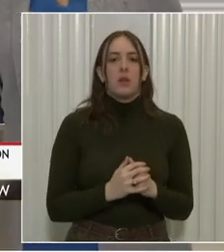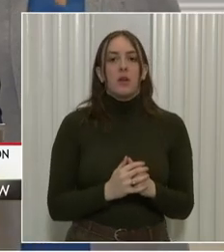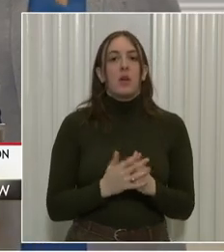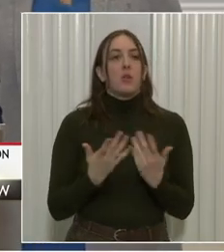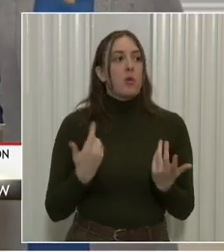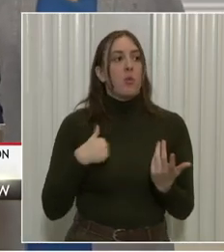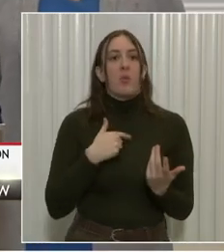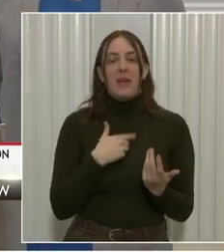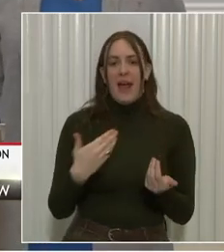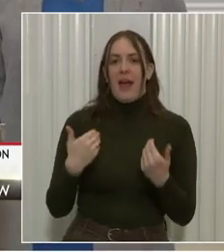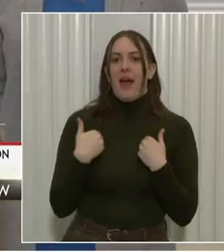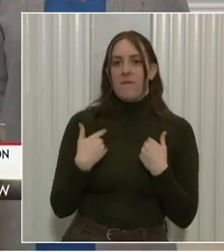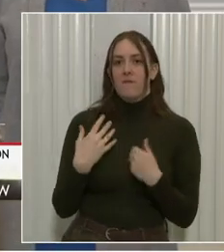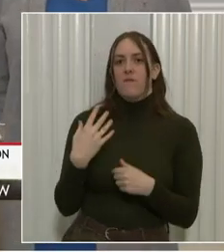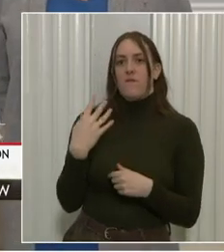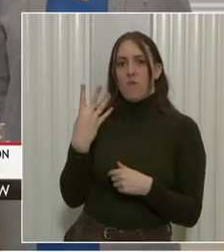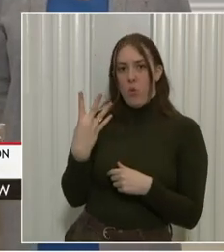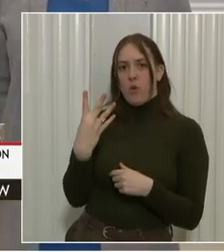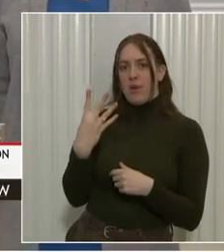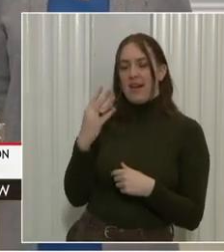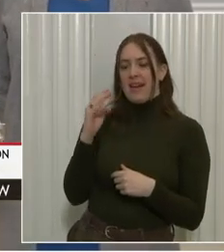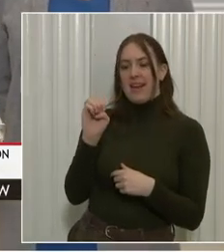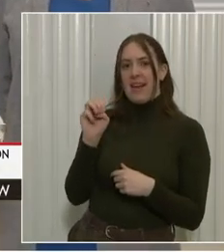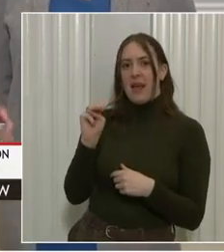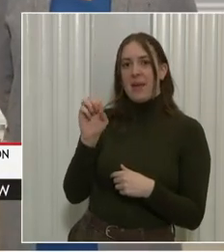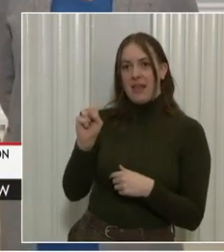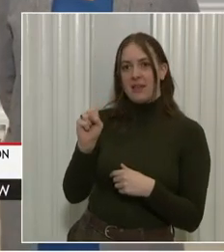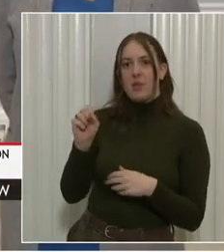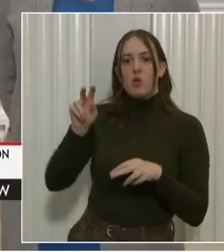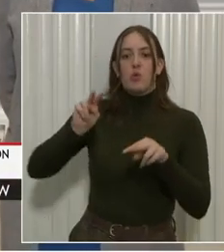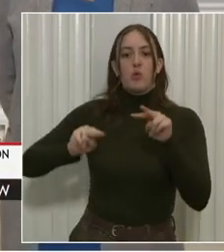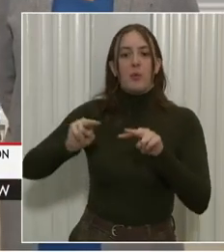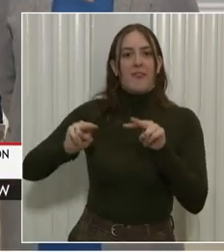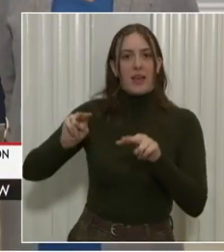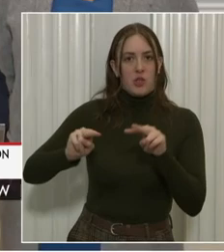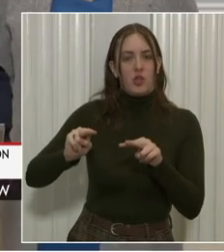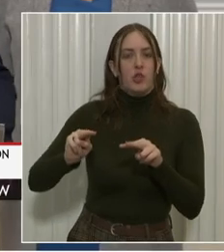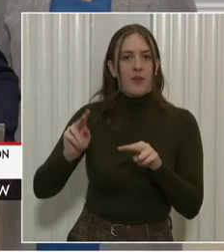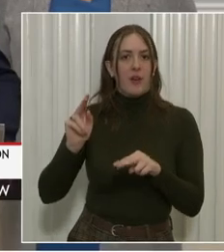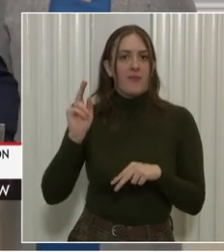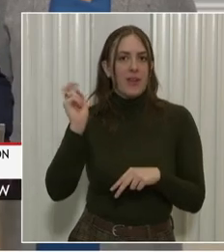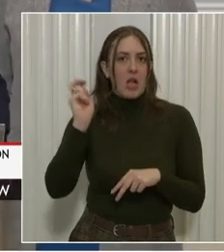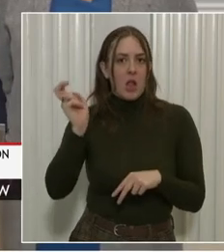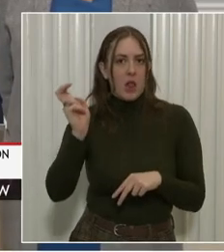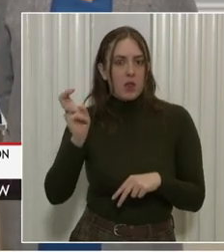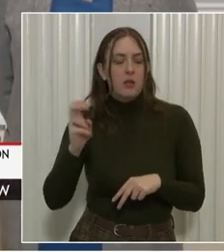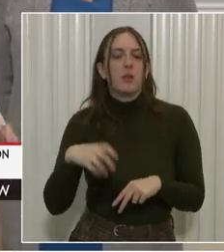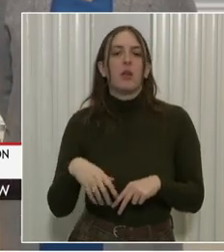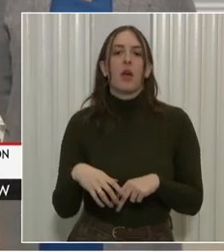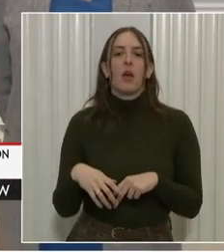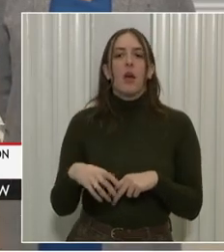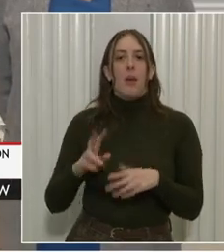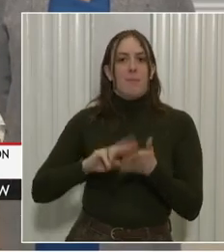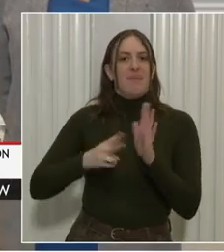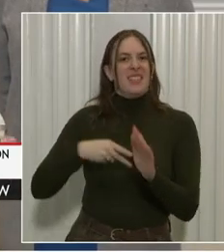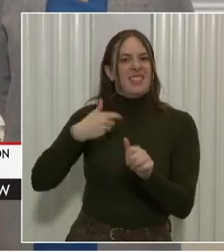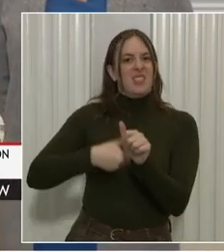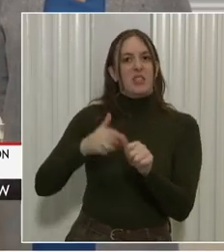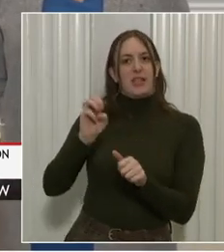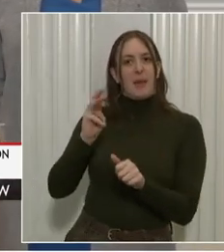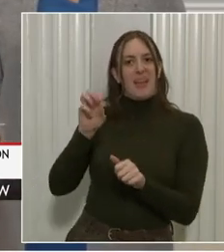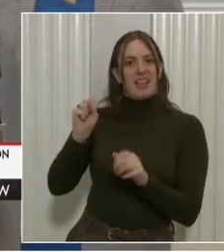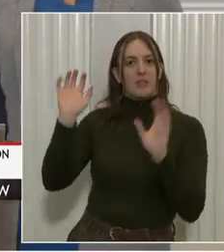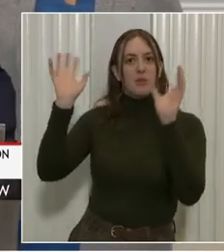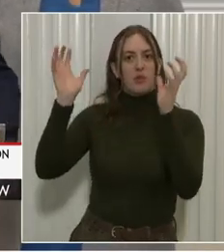in 4 EMS supervisor vehicles, so there's an EMS supervisor for every battalion in our fire department, geographically covering